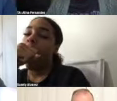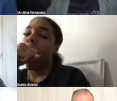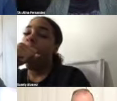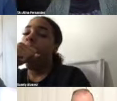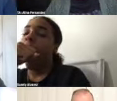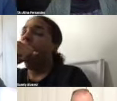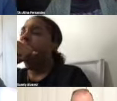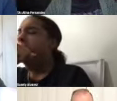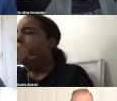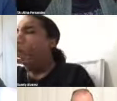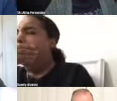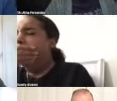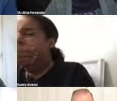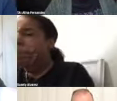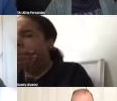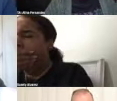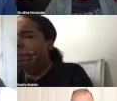Go ahead and begin.